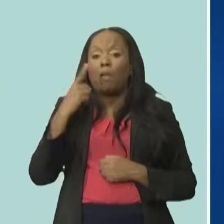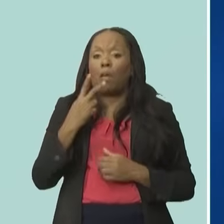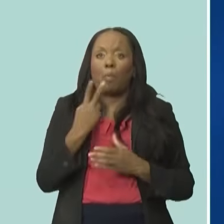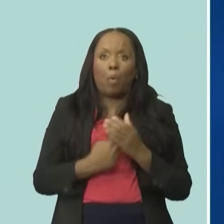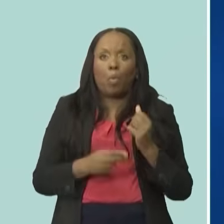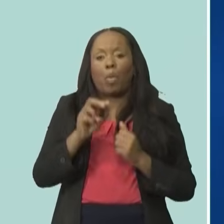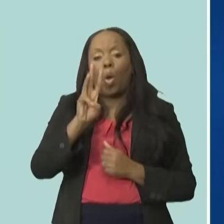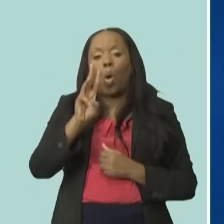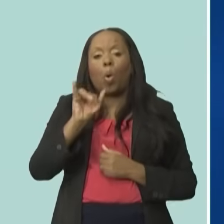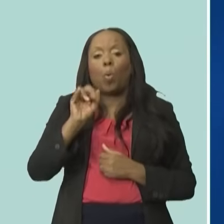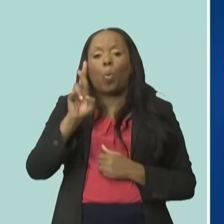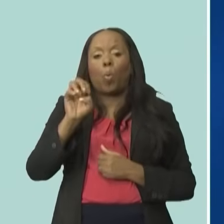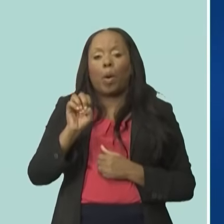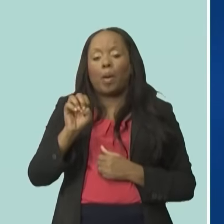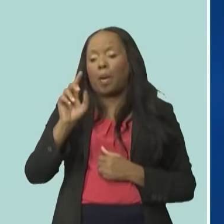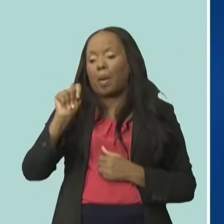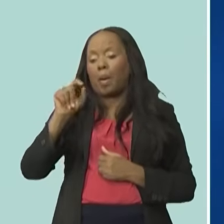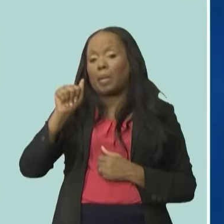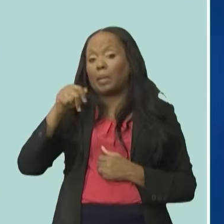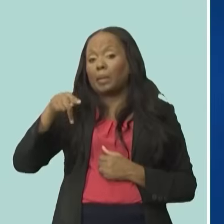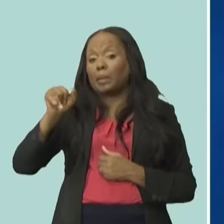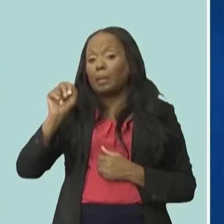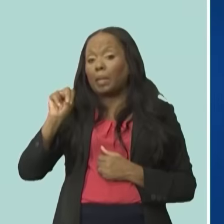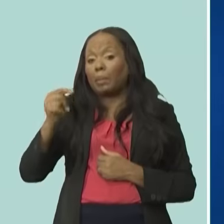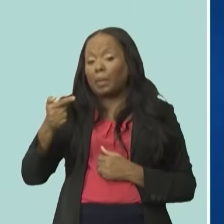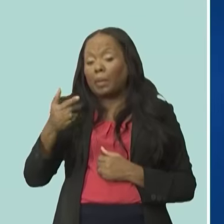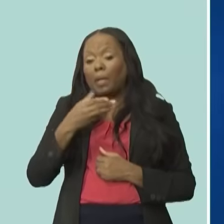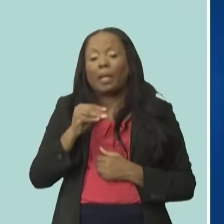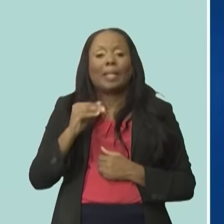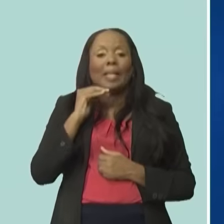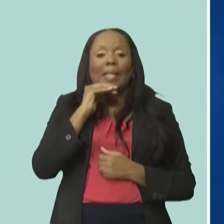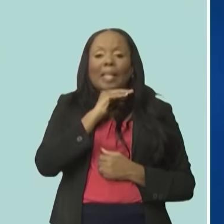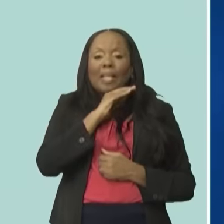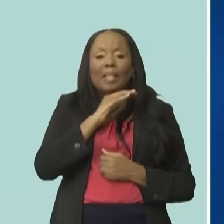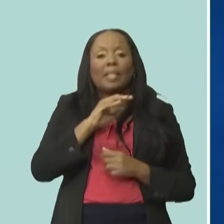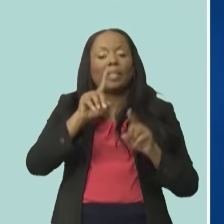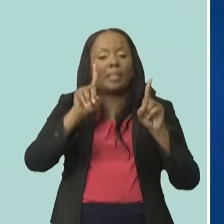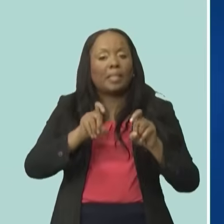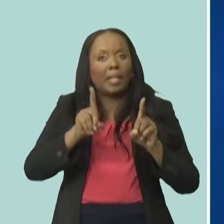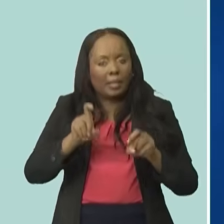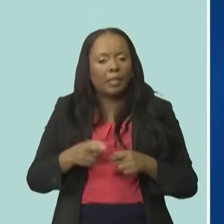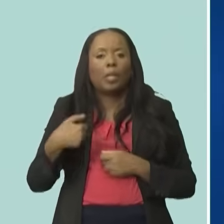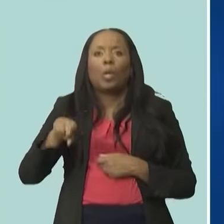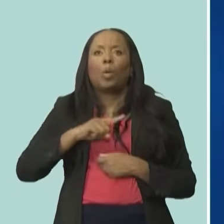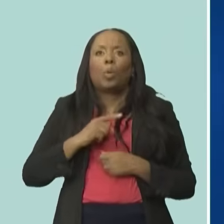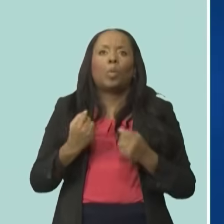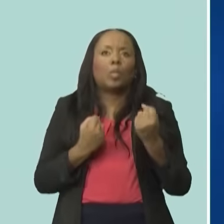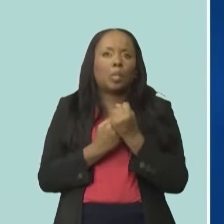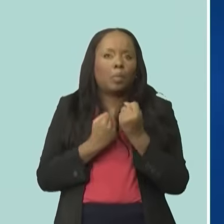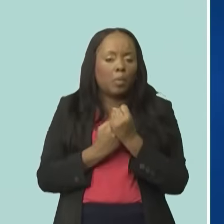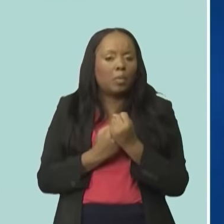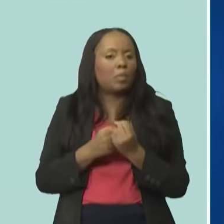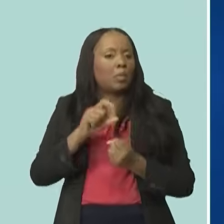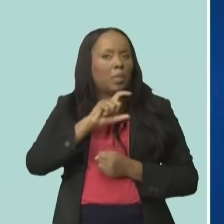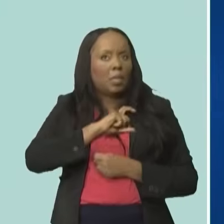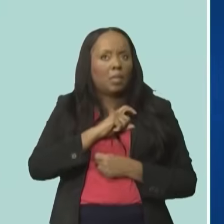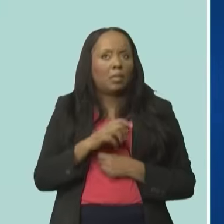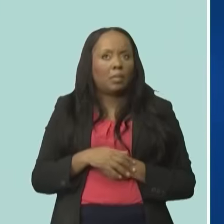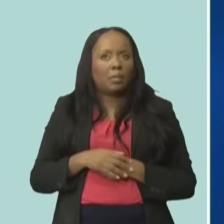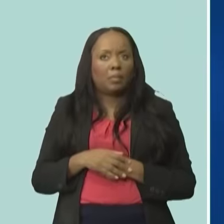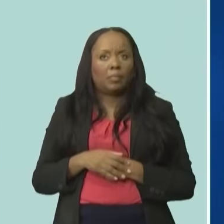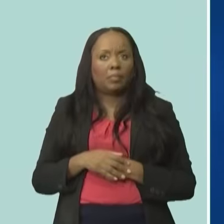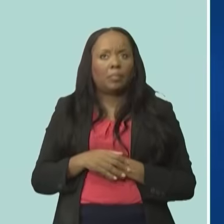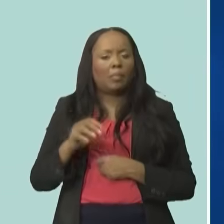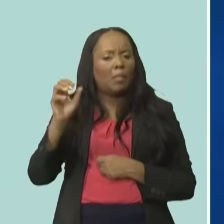verification. We therefore as a party would want to support such a measure by the police, because this is